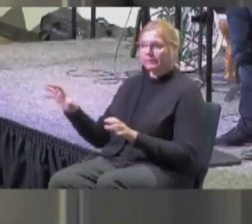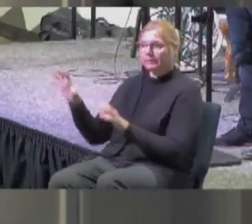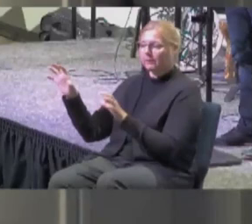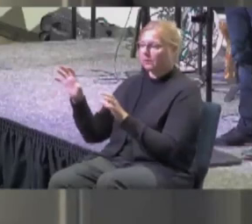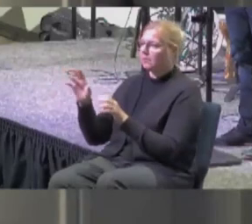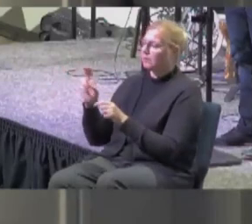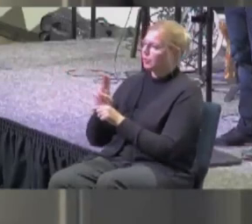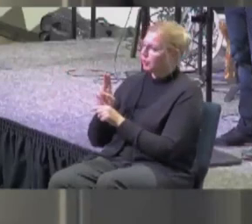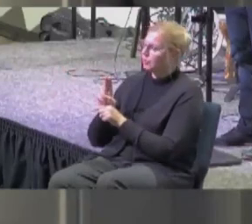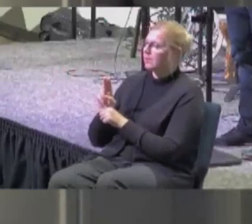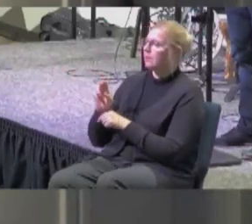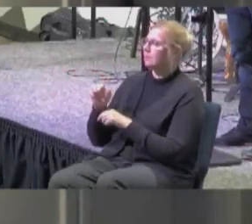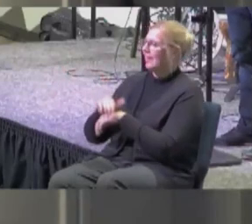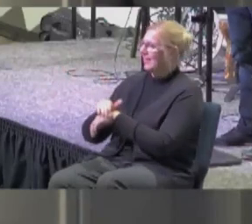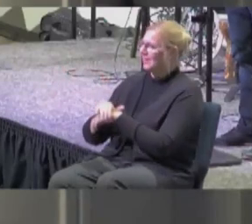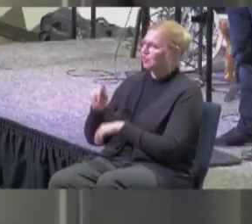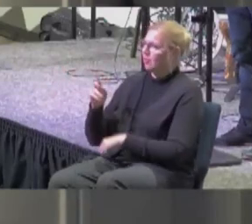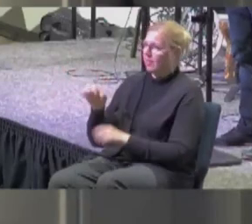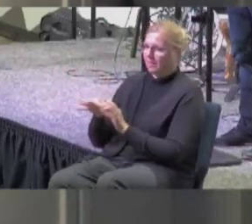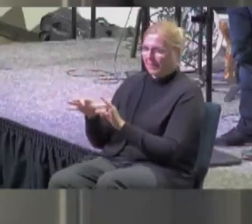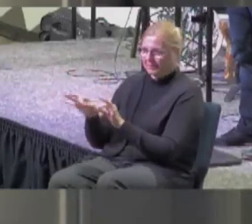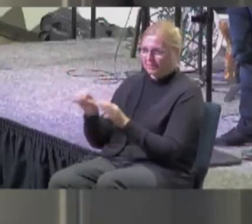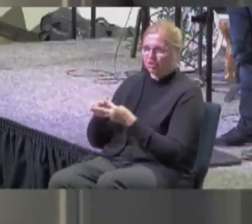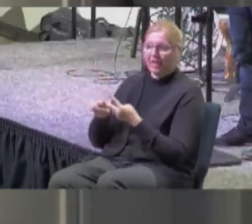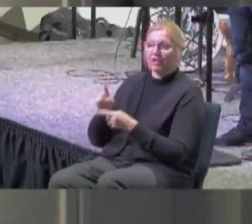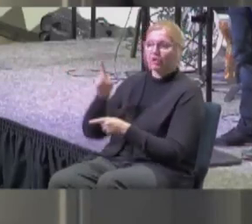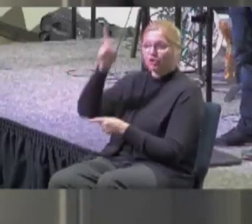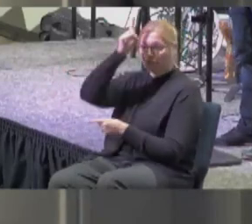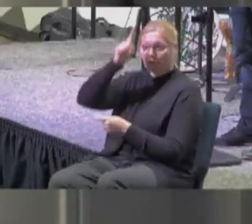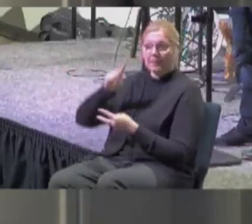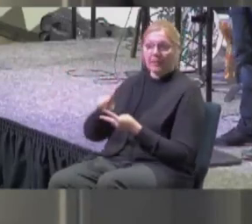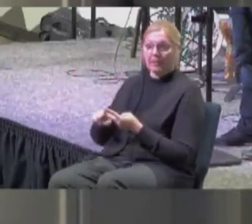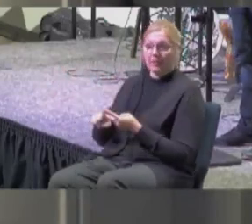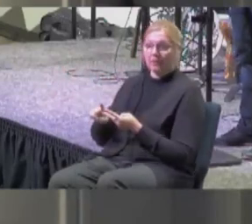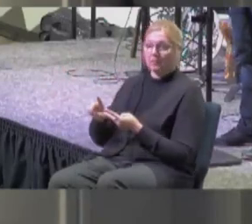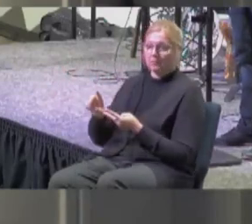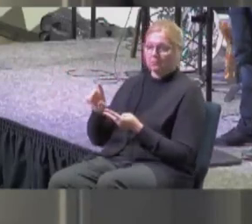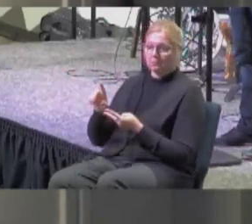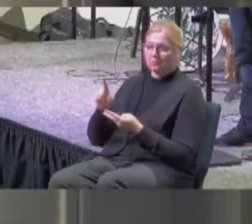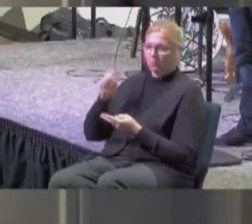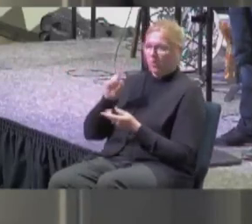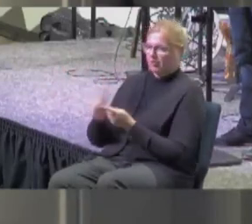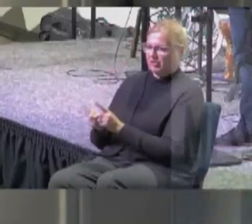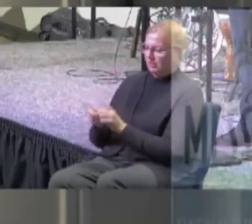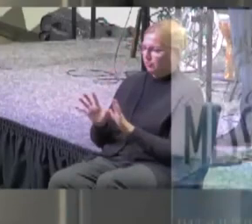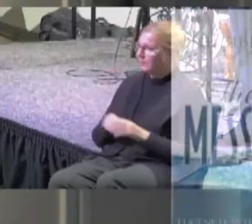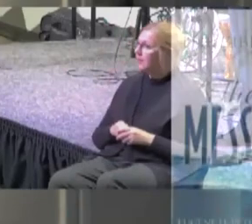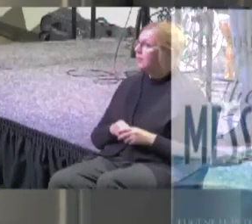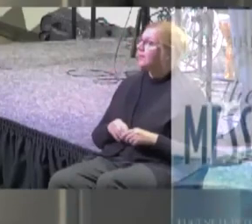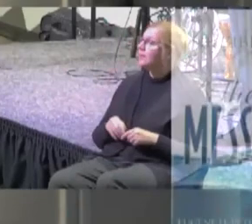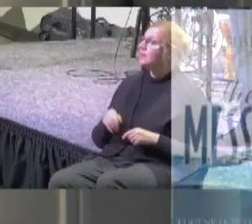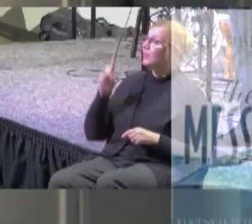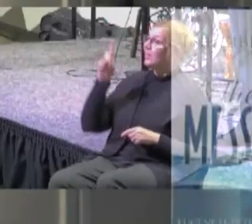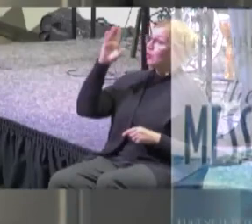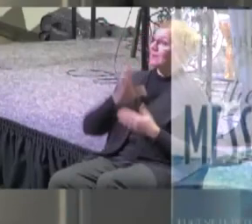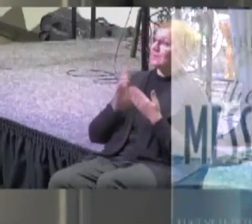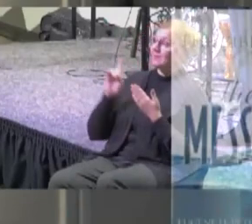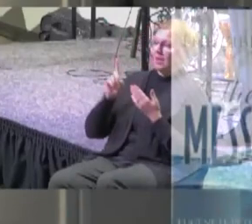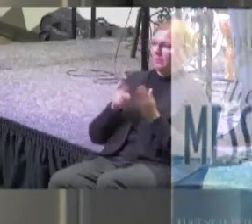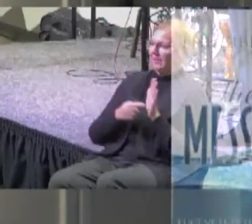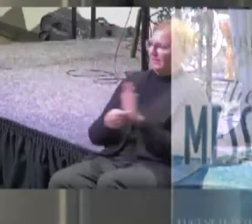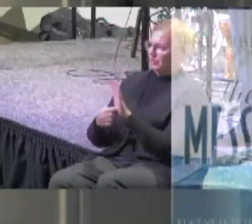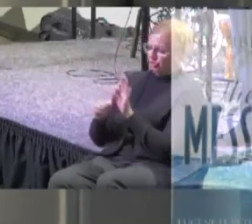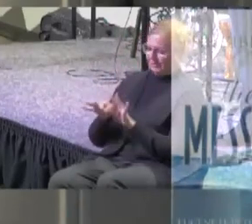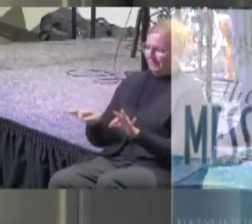English The Message and the German Volksbibel. So here are some features of language that I think we could do well